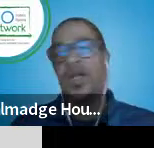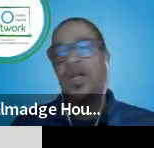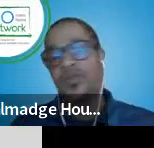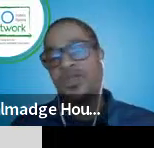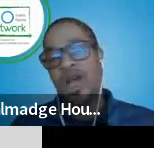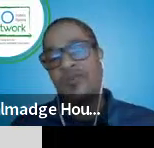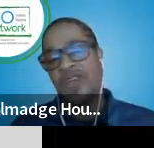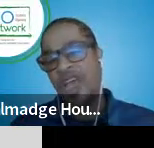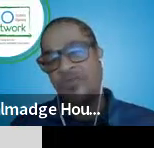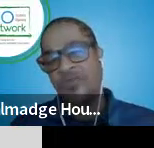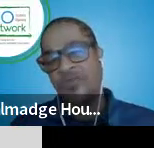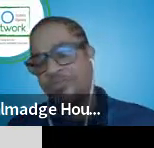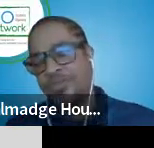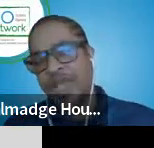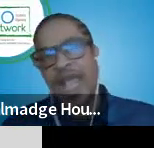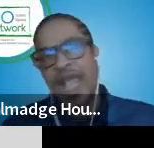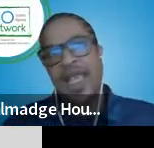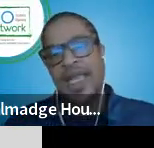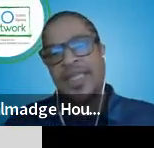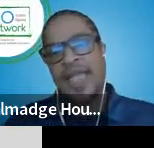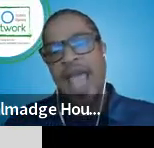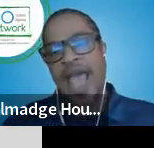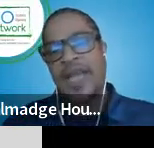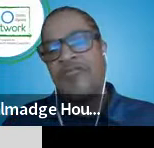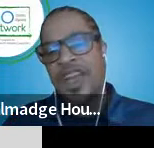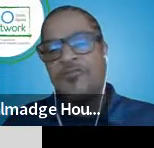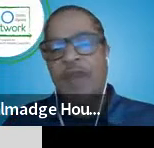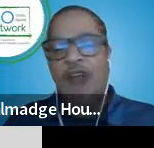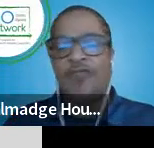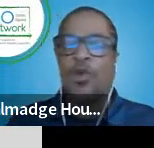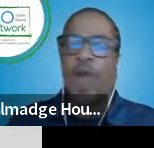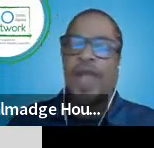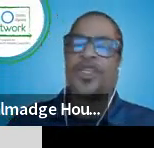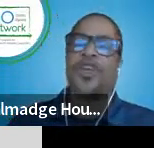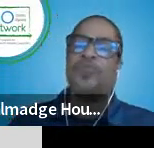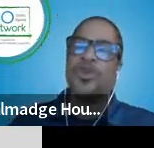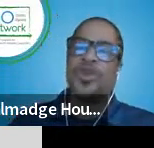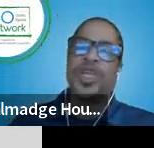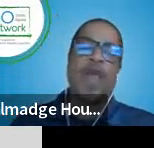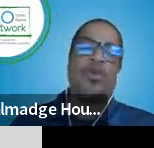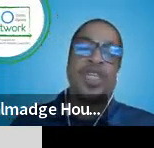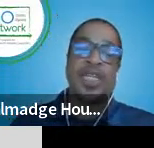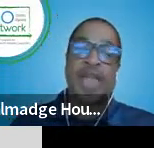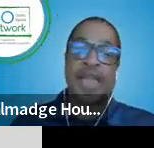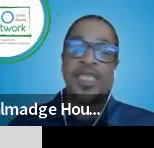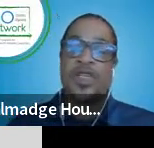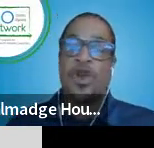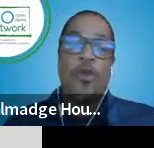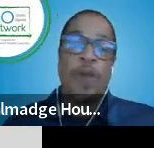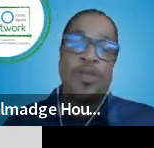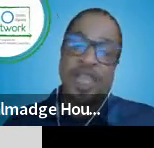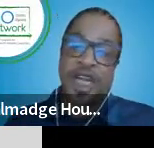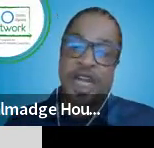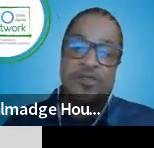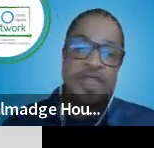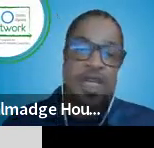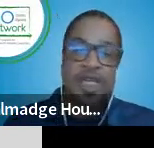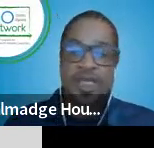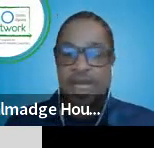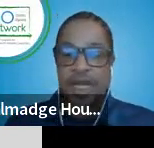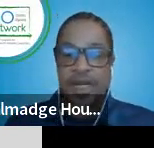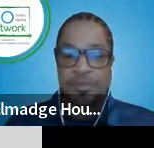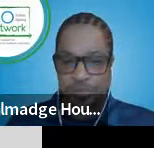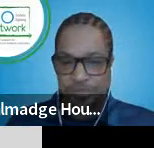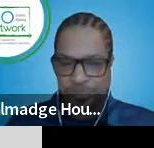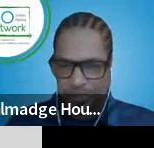across all levels of the government. It is an effective, powerful way to communicate with elected representatives